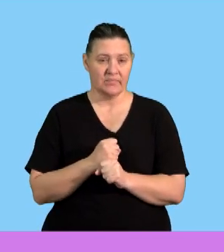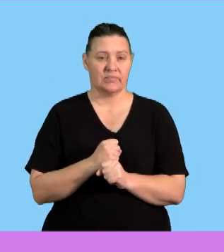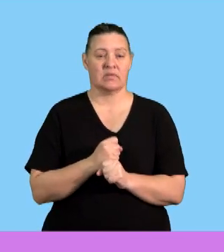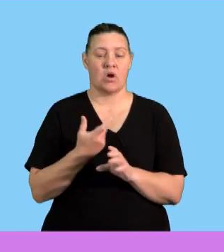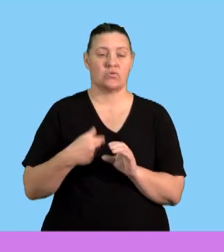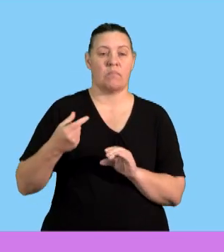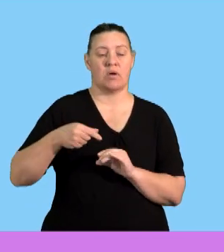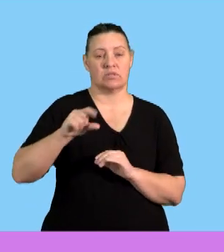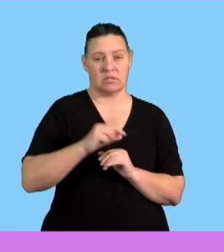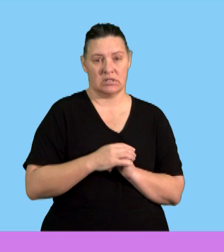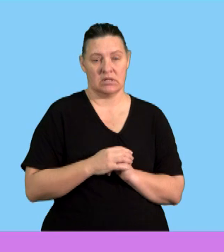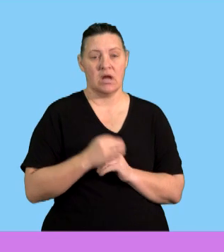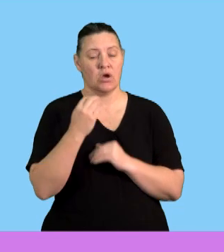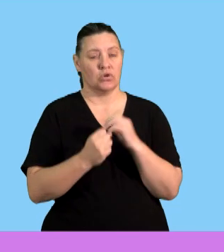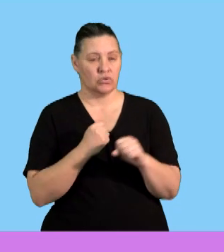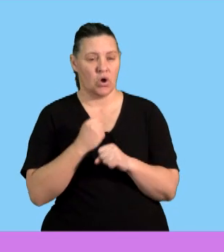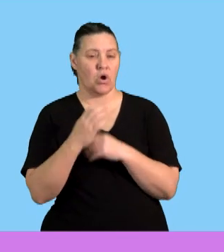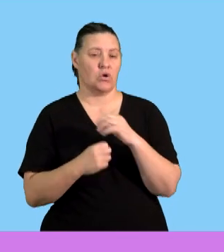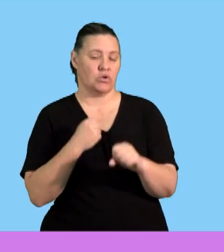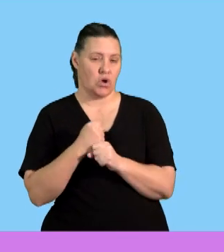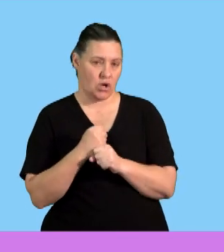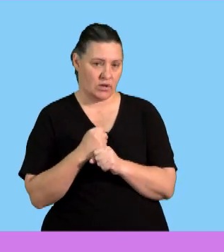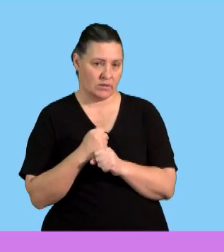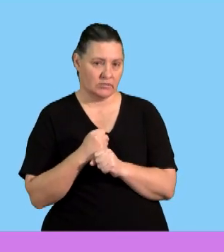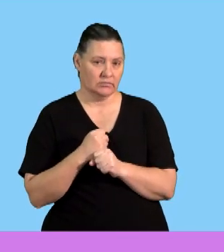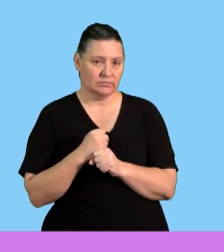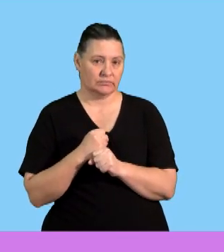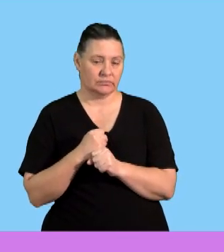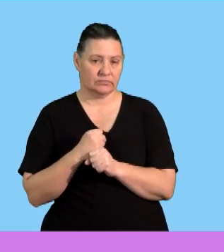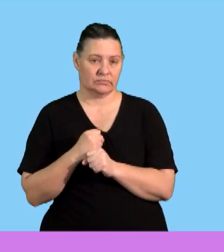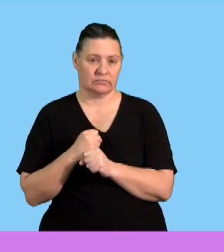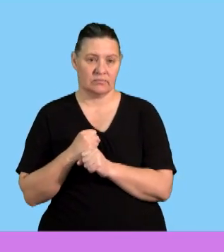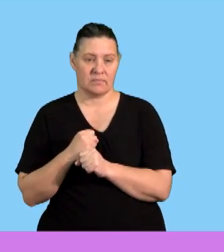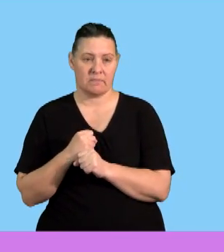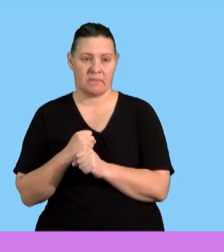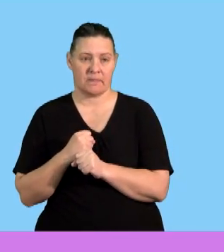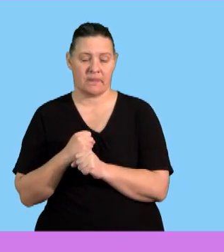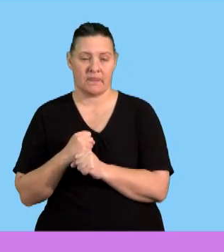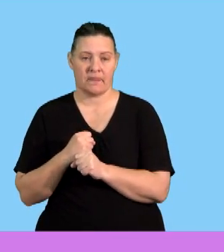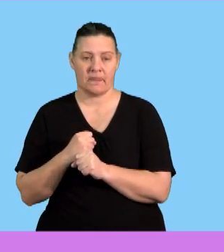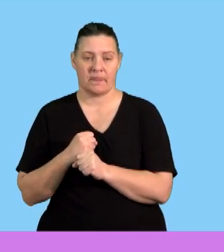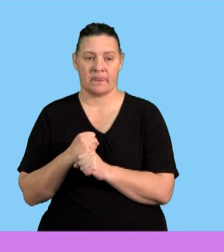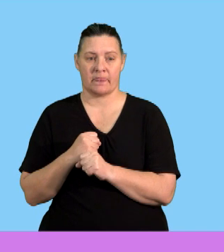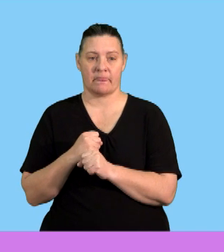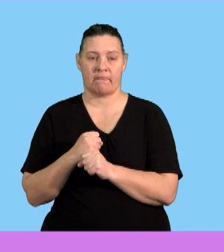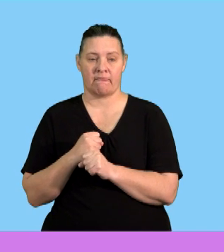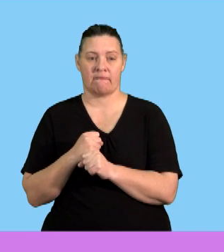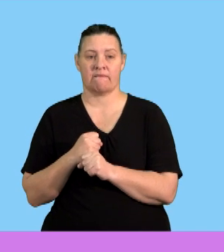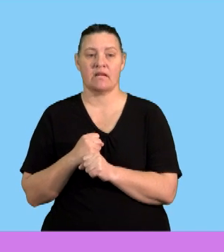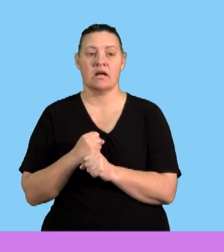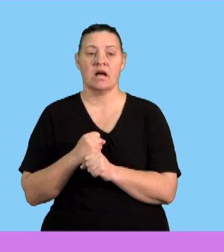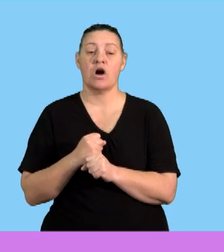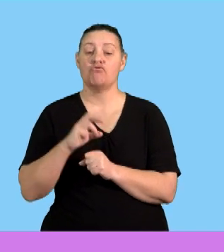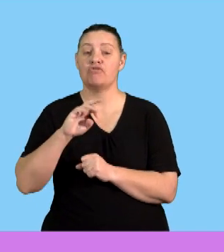year compounded annually. So that is per year. And